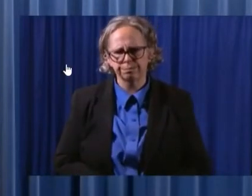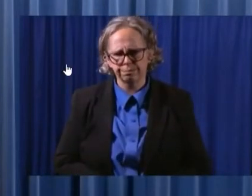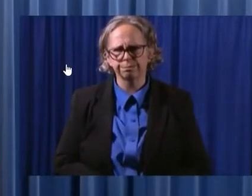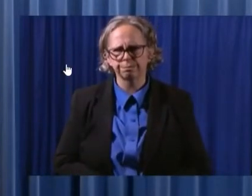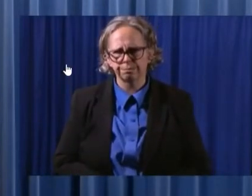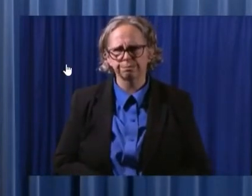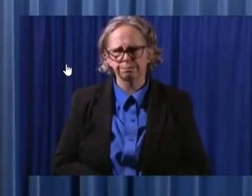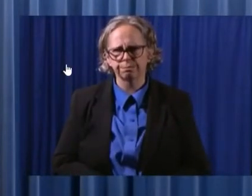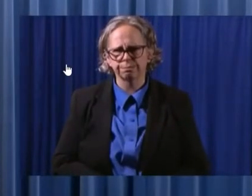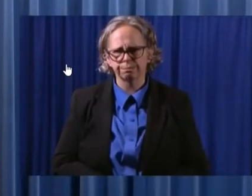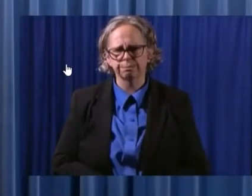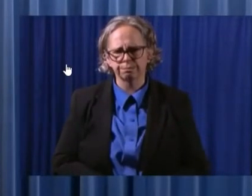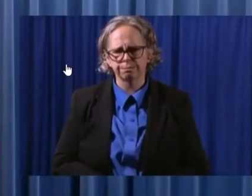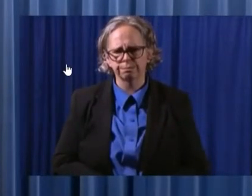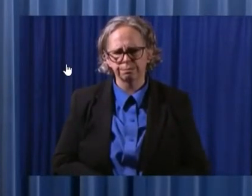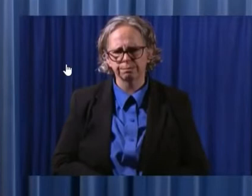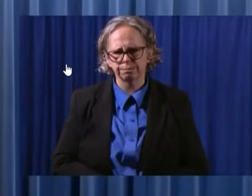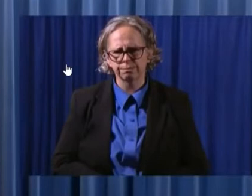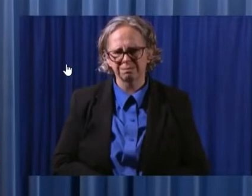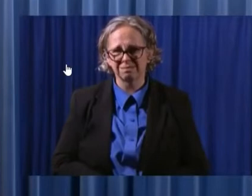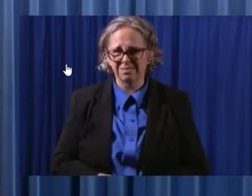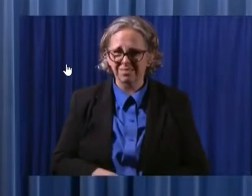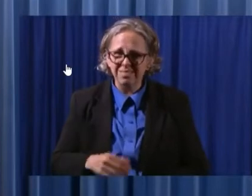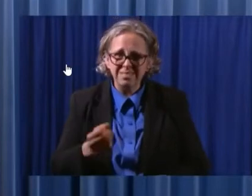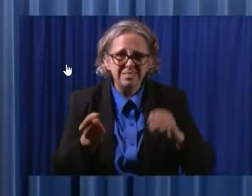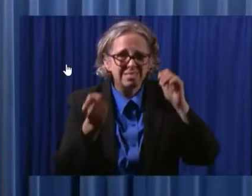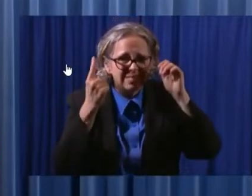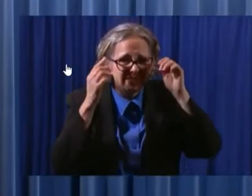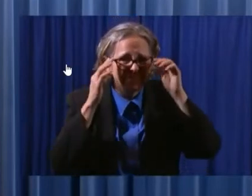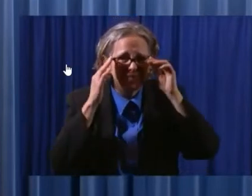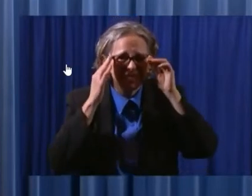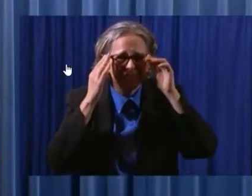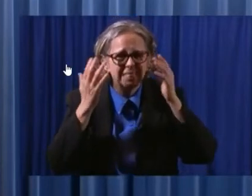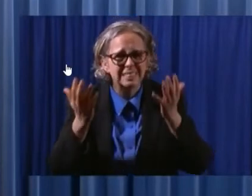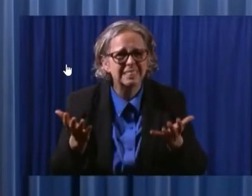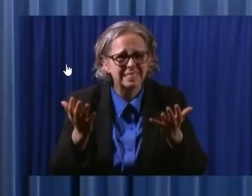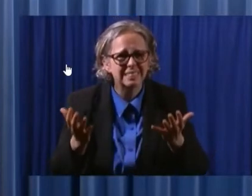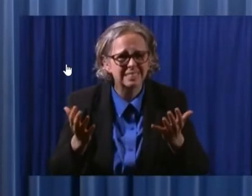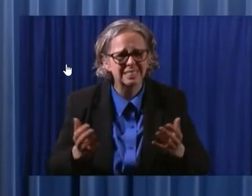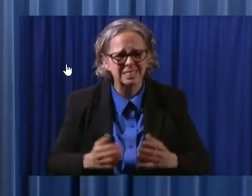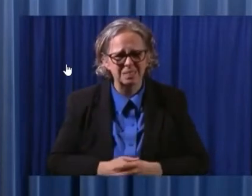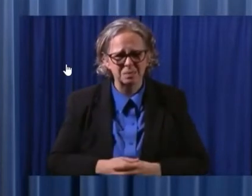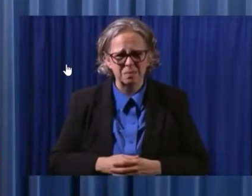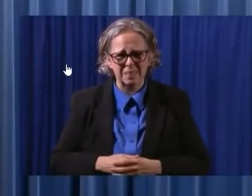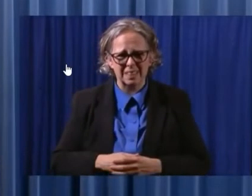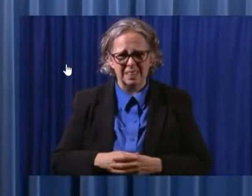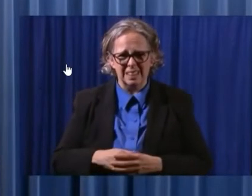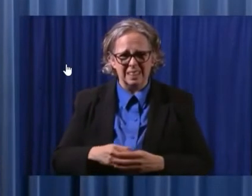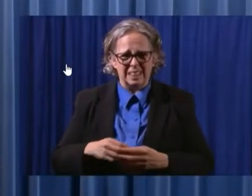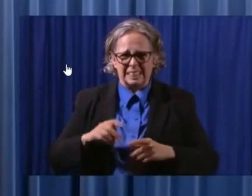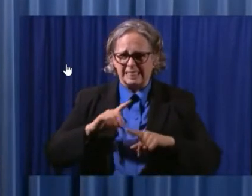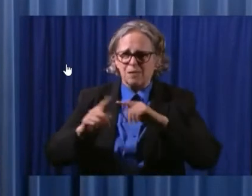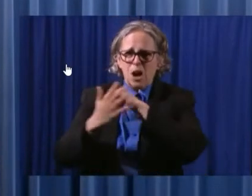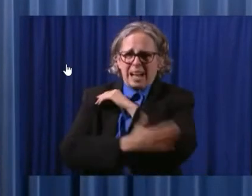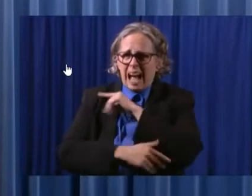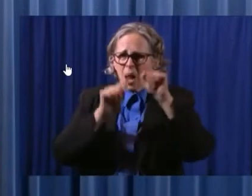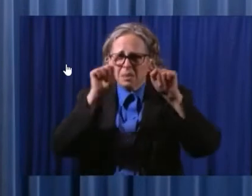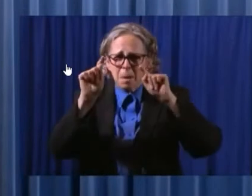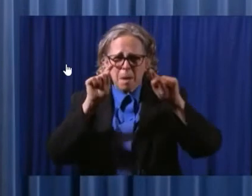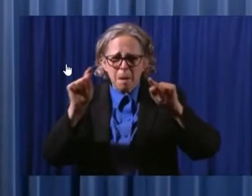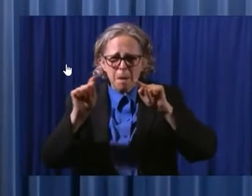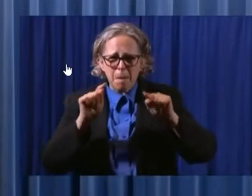We did not mention, as you'll recall, the other day, I talked about several counties and did not talk about Franklin County.